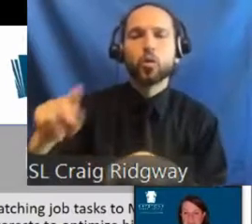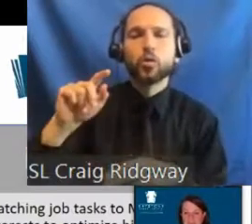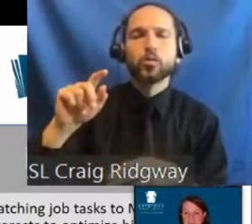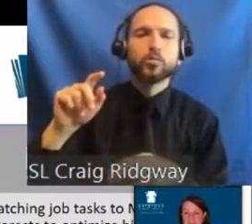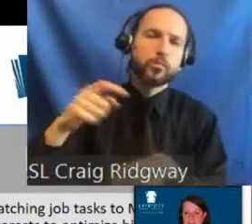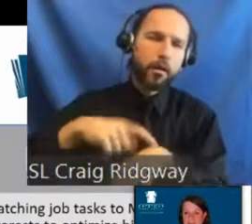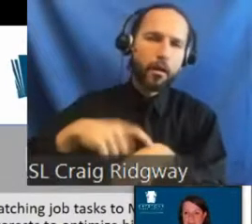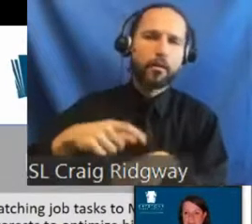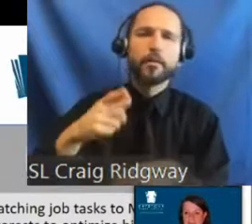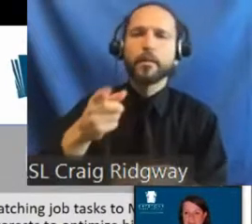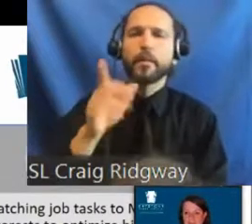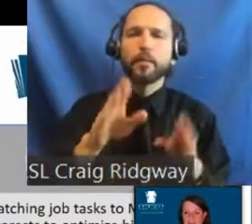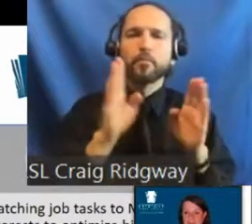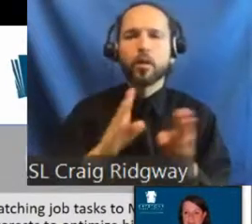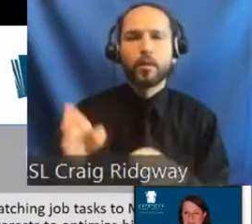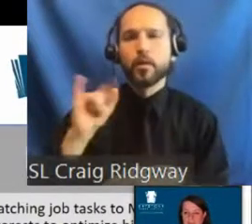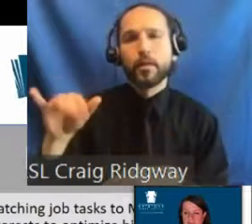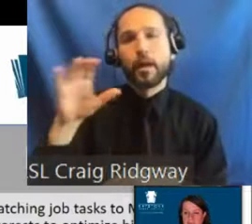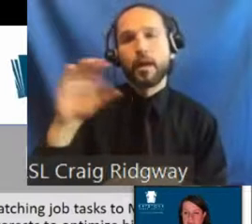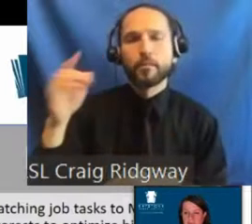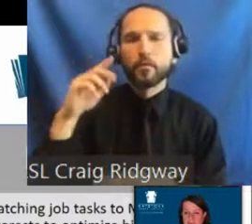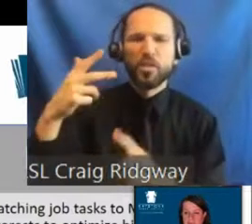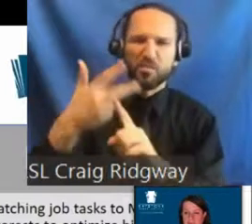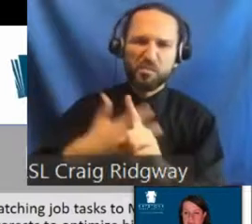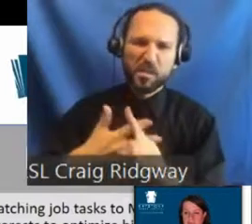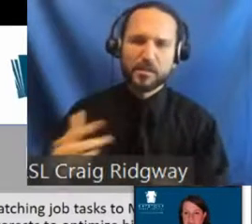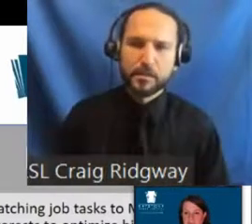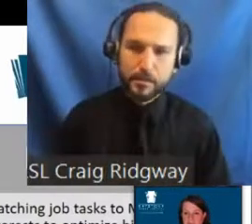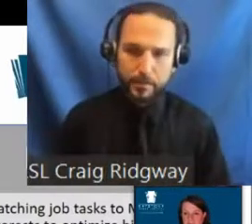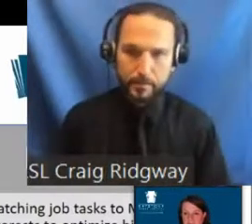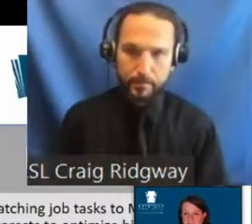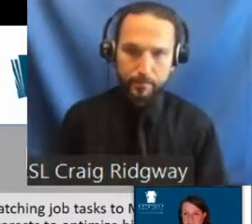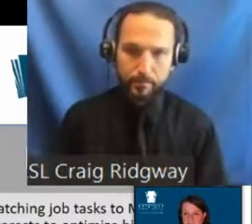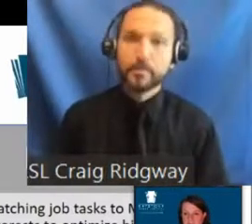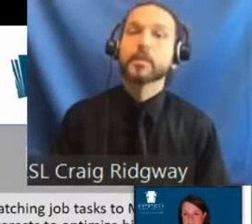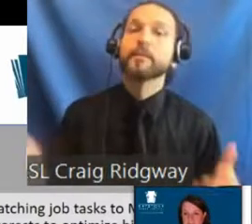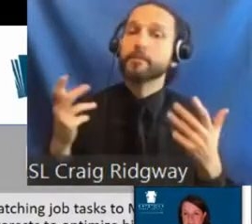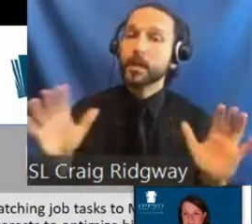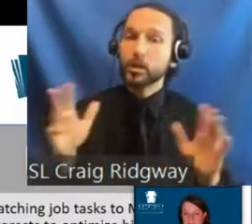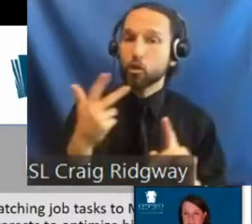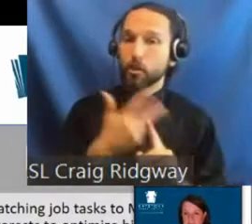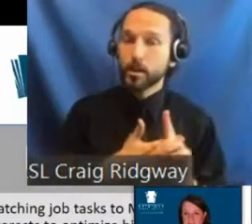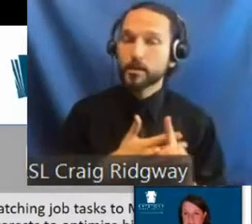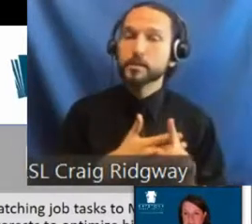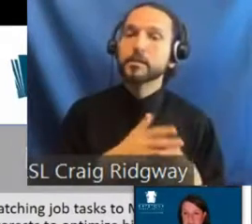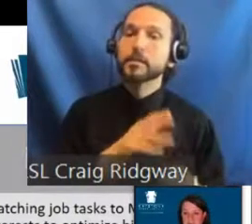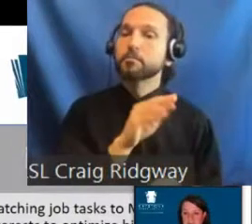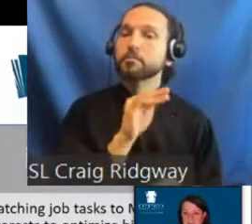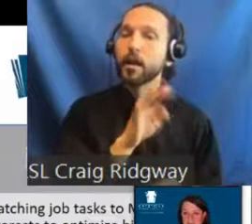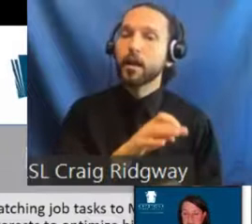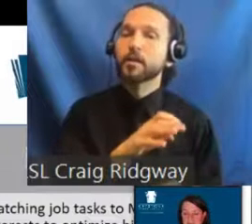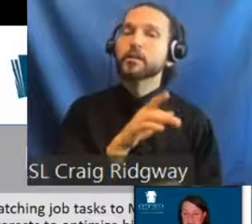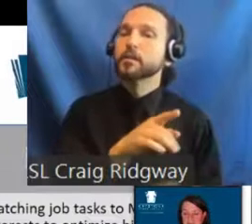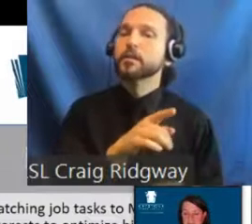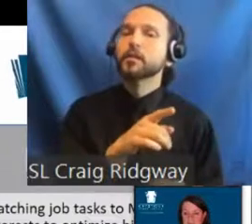preparation with the company for 3 months. At the end of the 3 months, Mike's contributions and